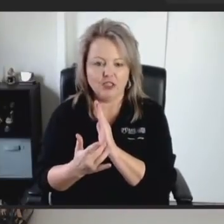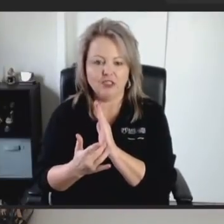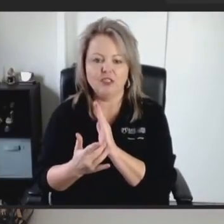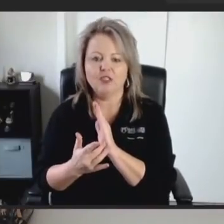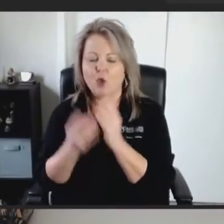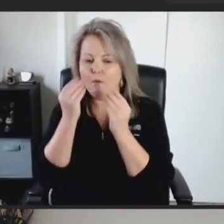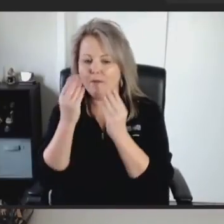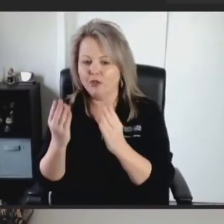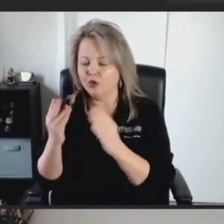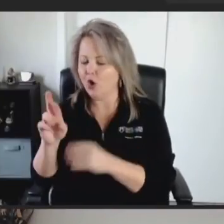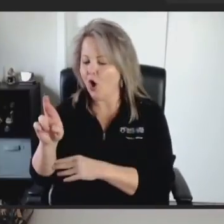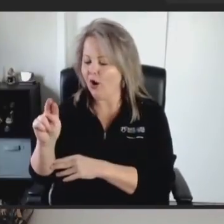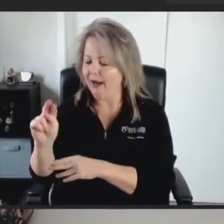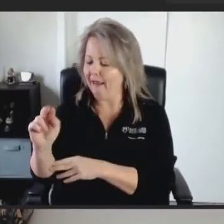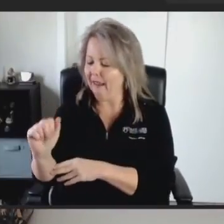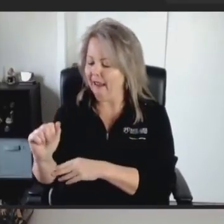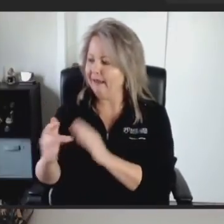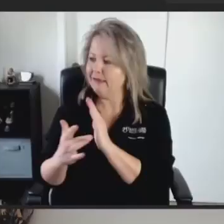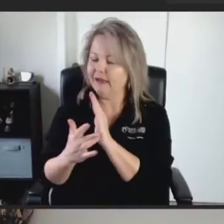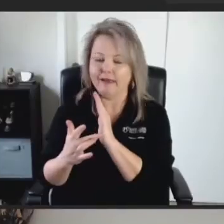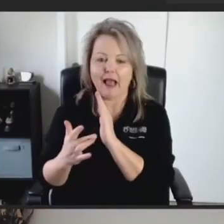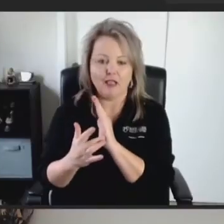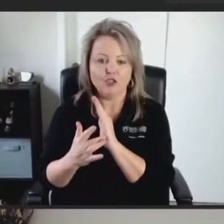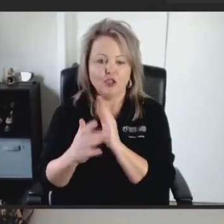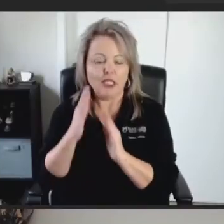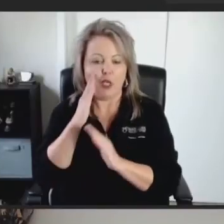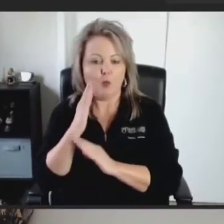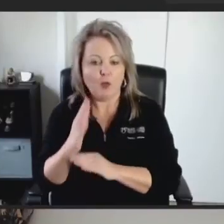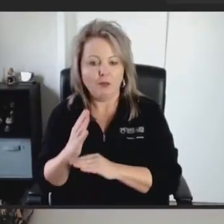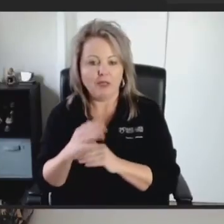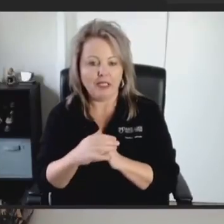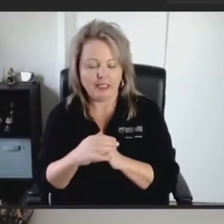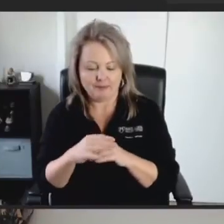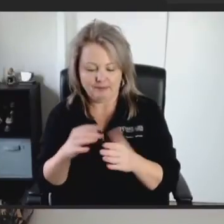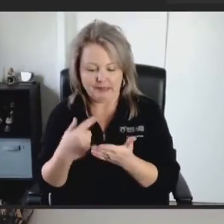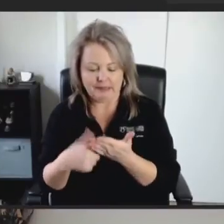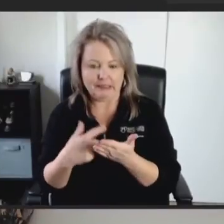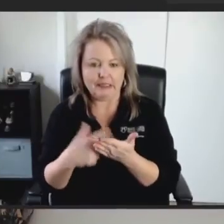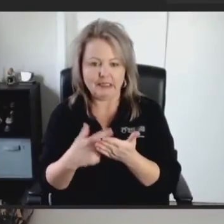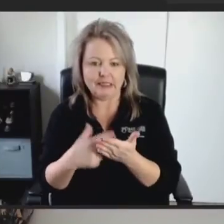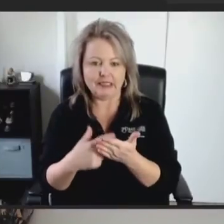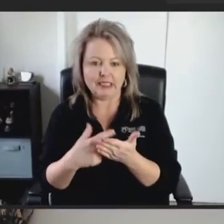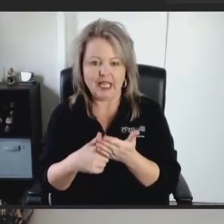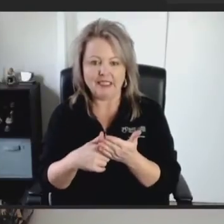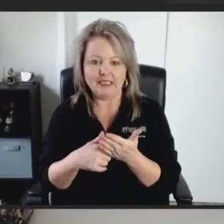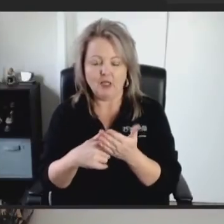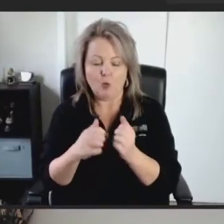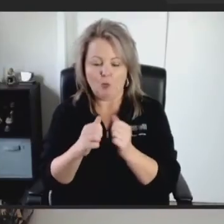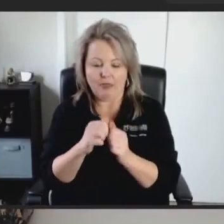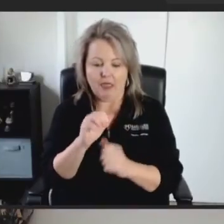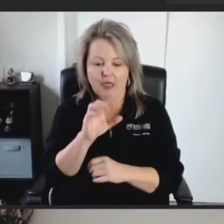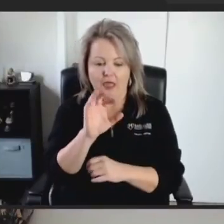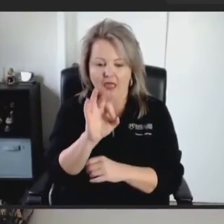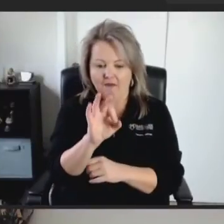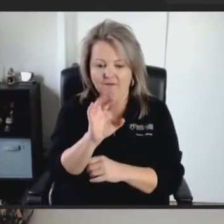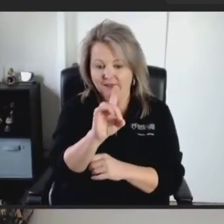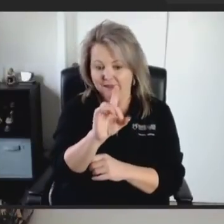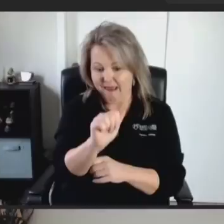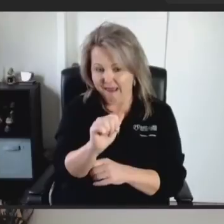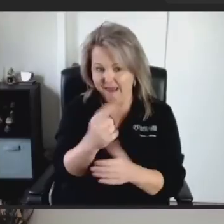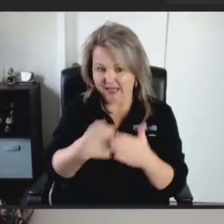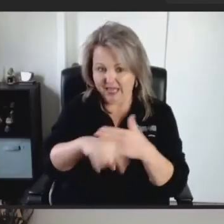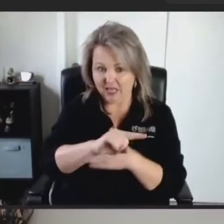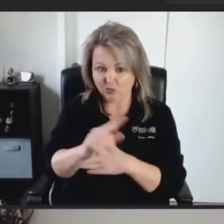technology, is going to be discussed at the FDA next week on Thursday with the